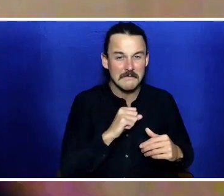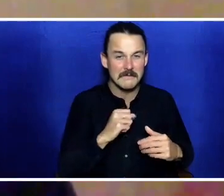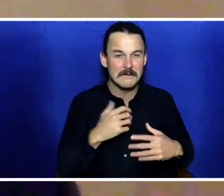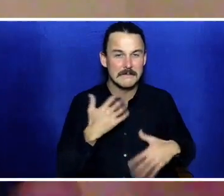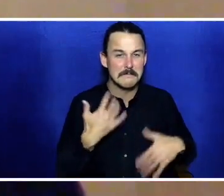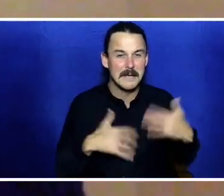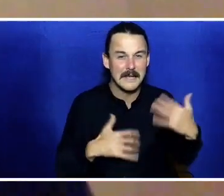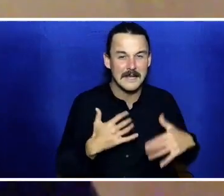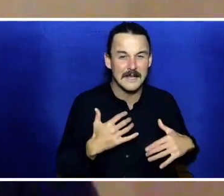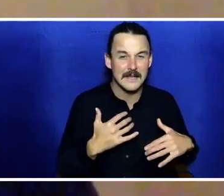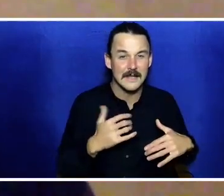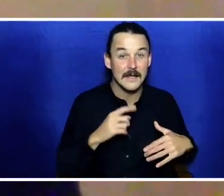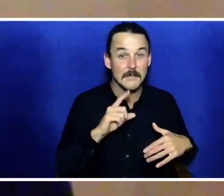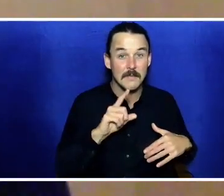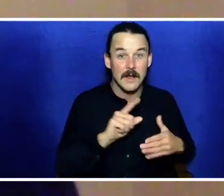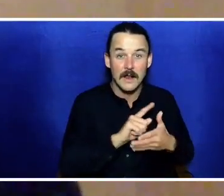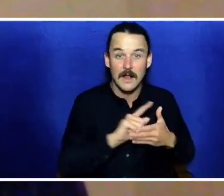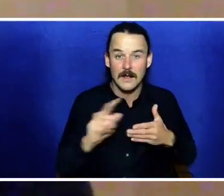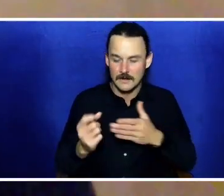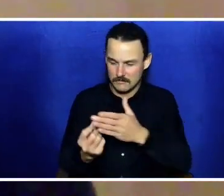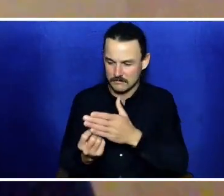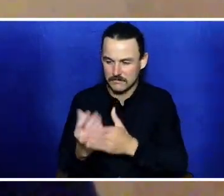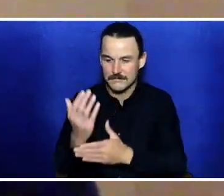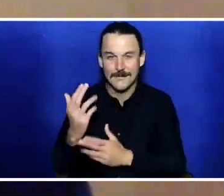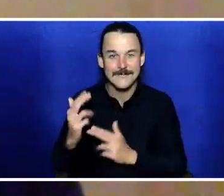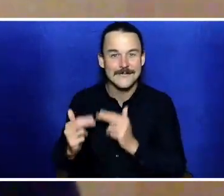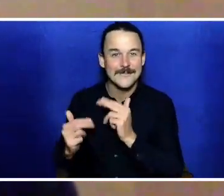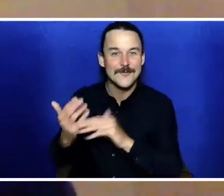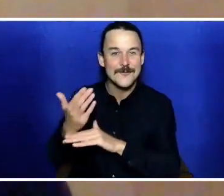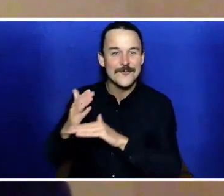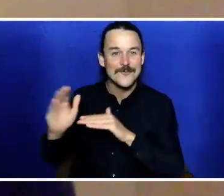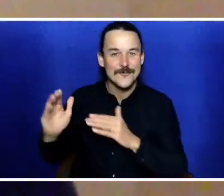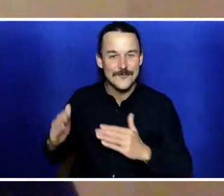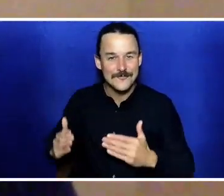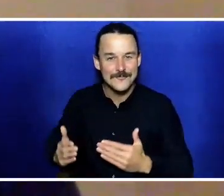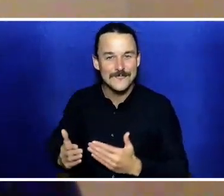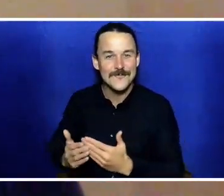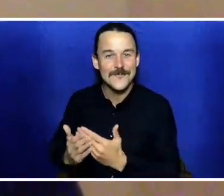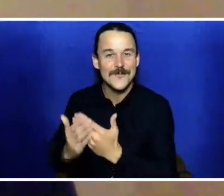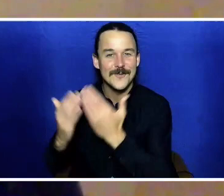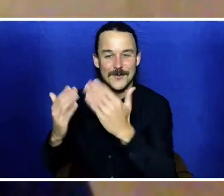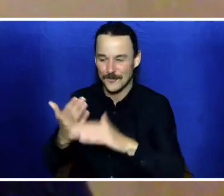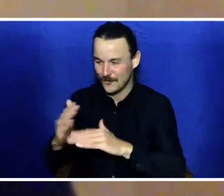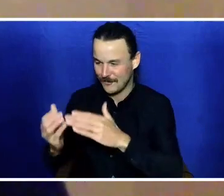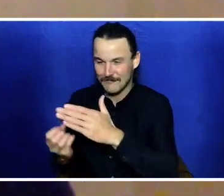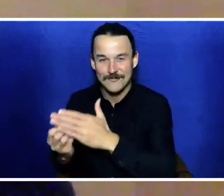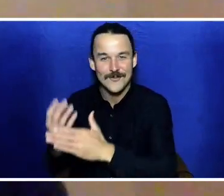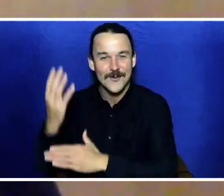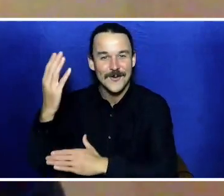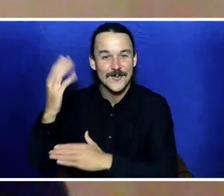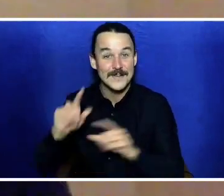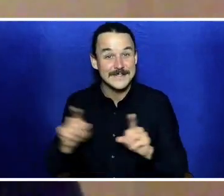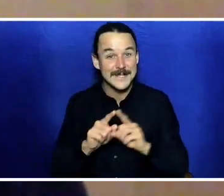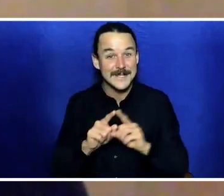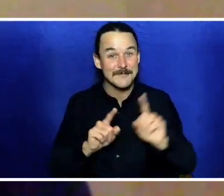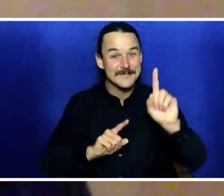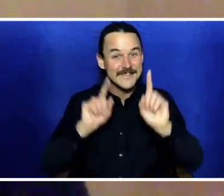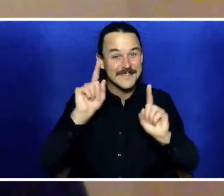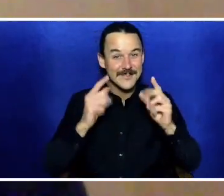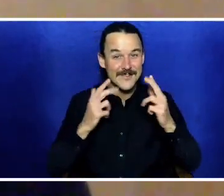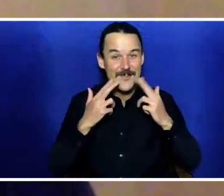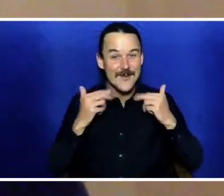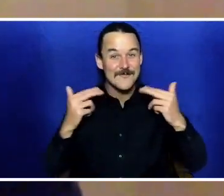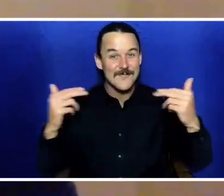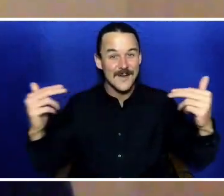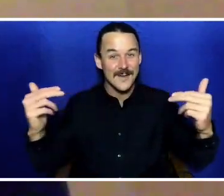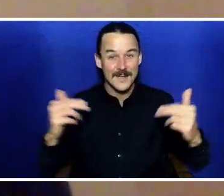the experience of the opera, of watching the opera, but it is also, of course, the experience of the city in which the opera will be staged.